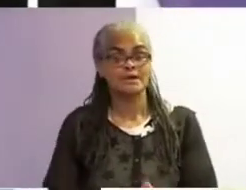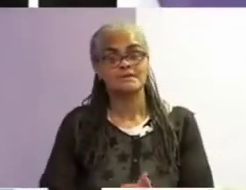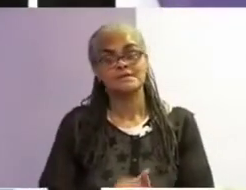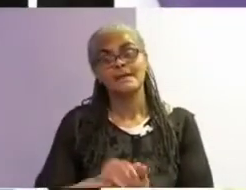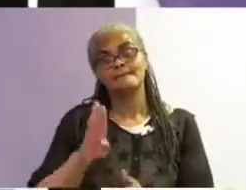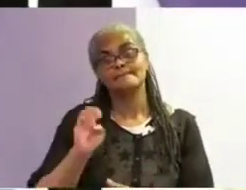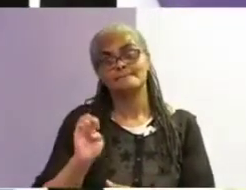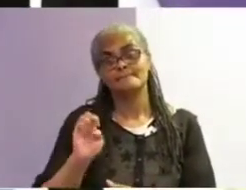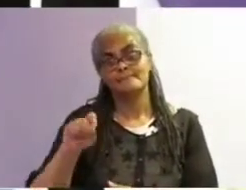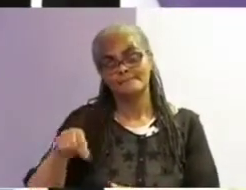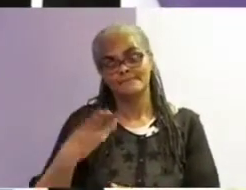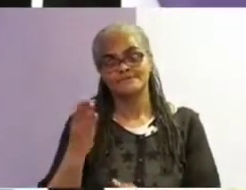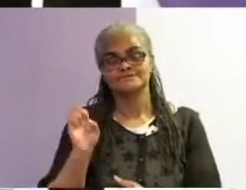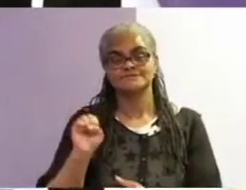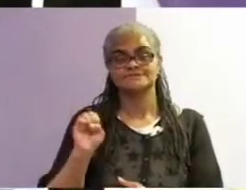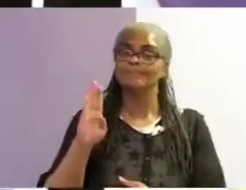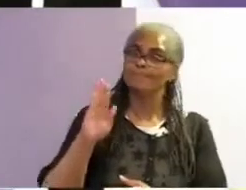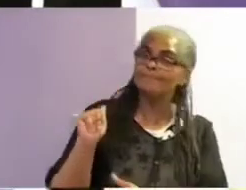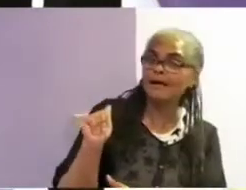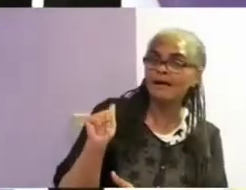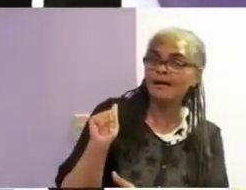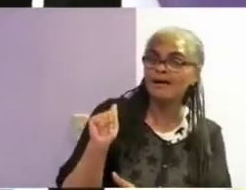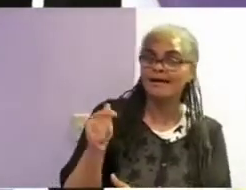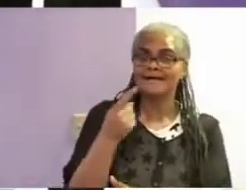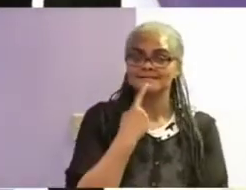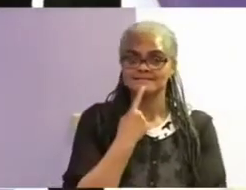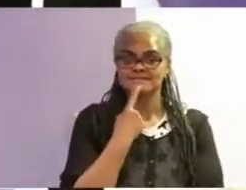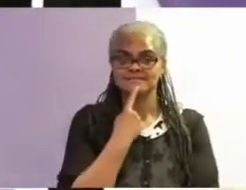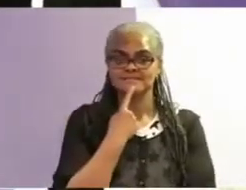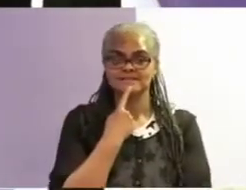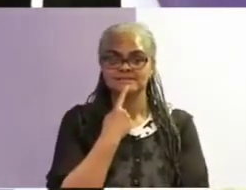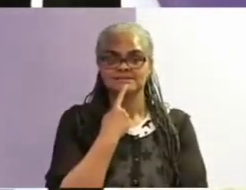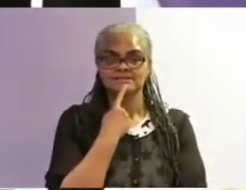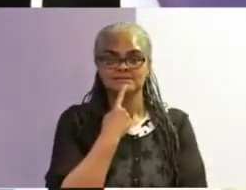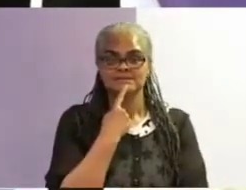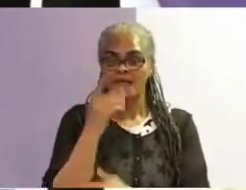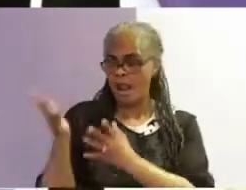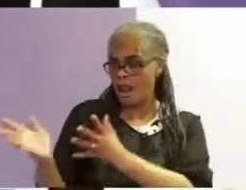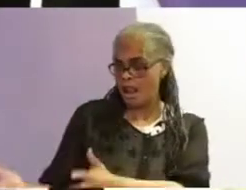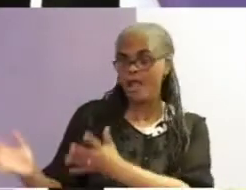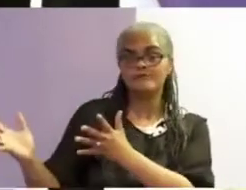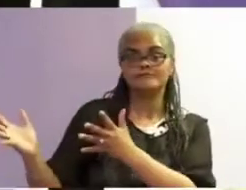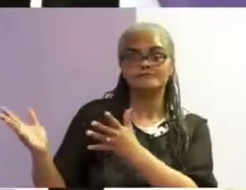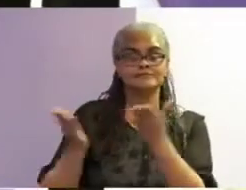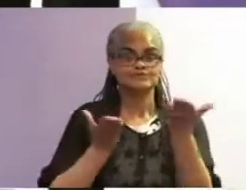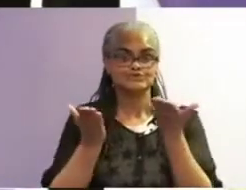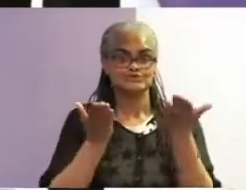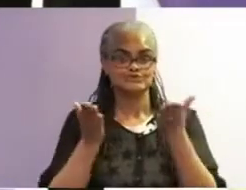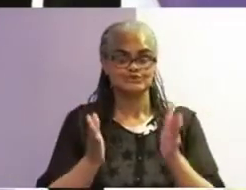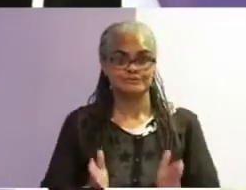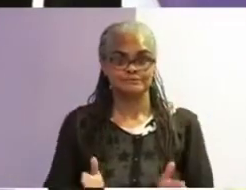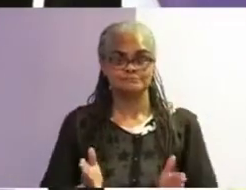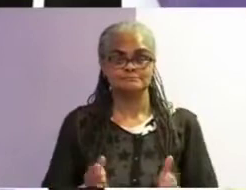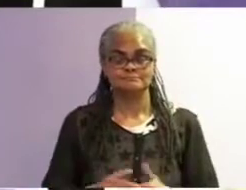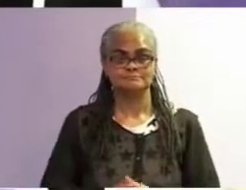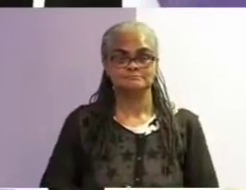to Judah, watch this, and left his servant there.